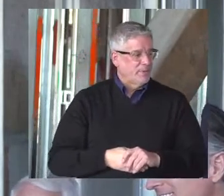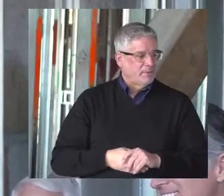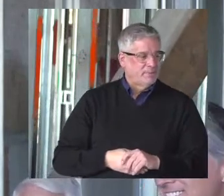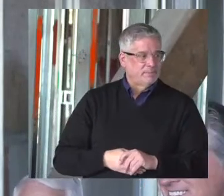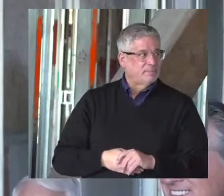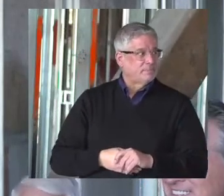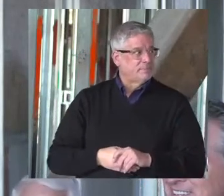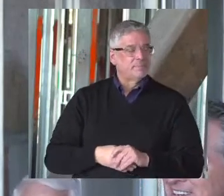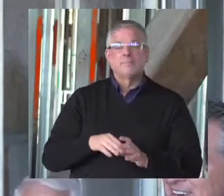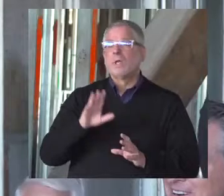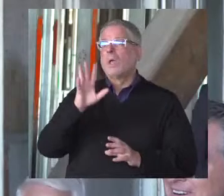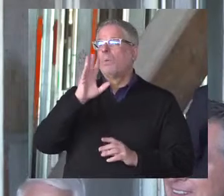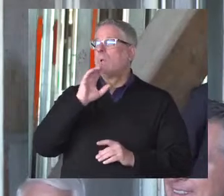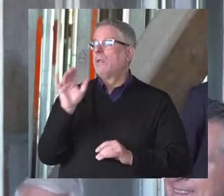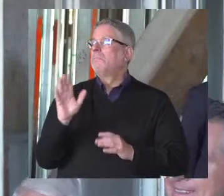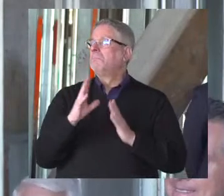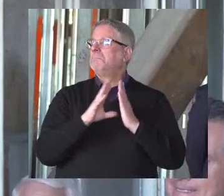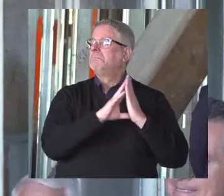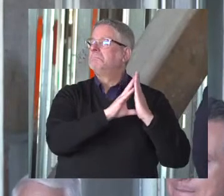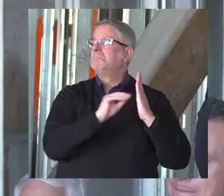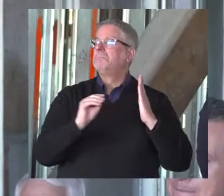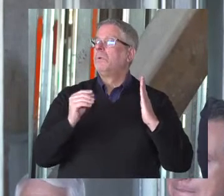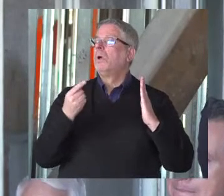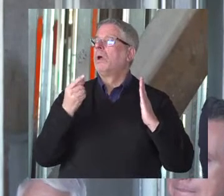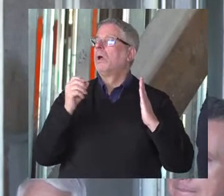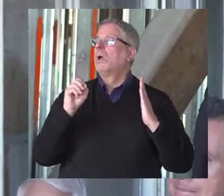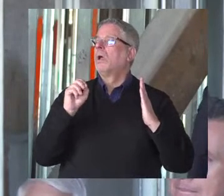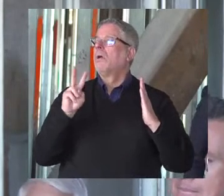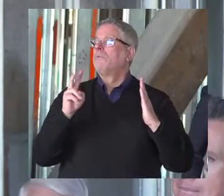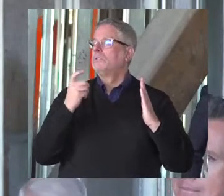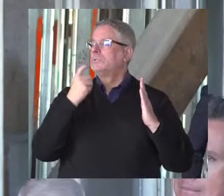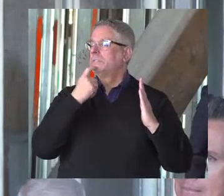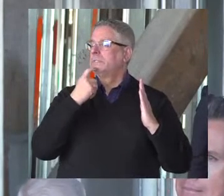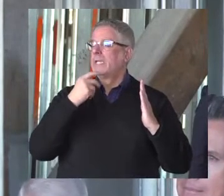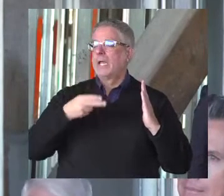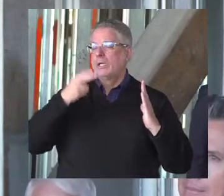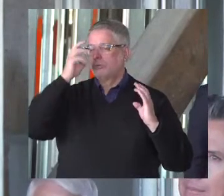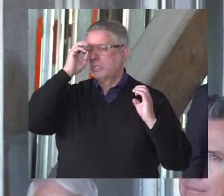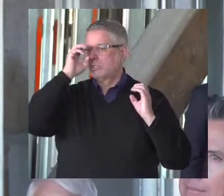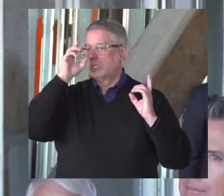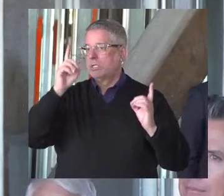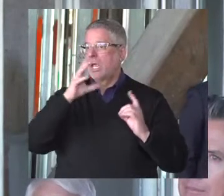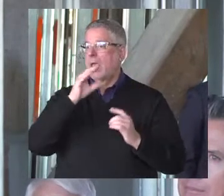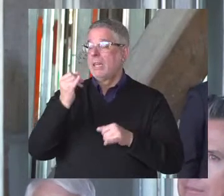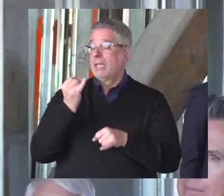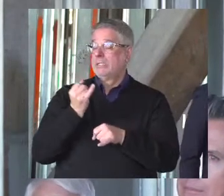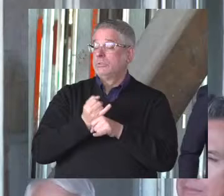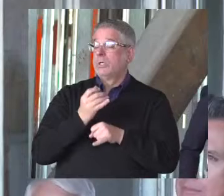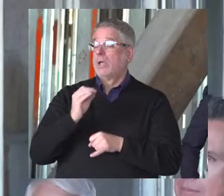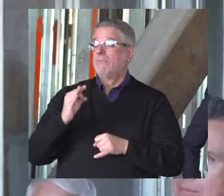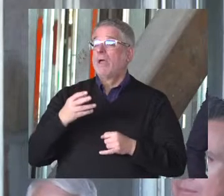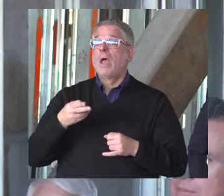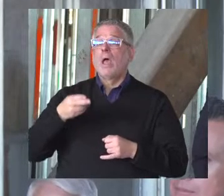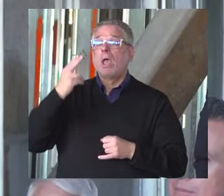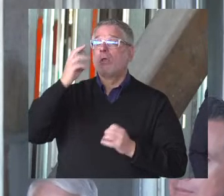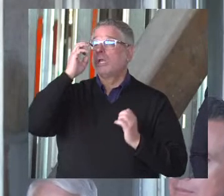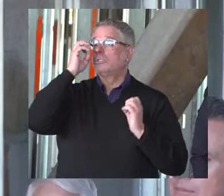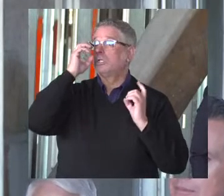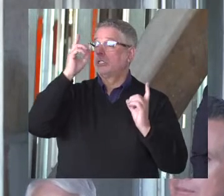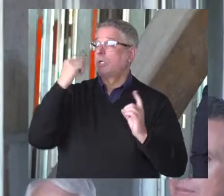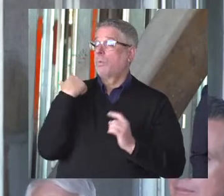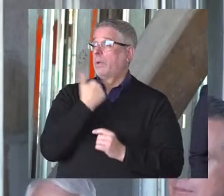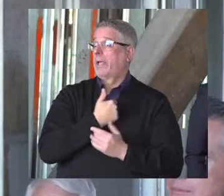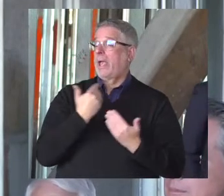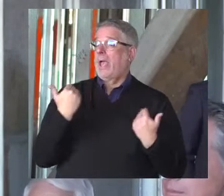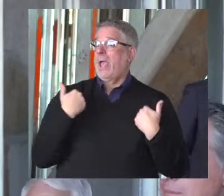Yeah, I'll echo something the governor said before. I believe in higher education. I believe that higher education and the institutions of higher education that we